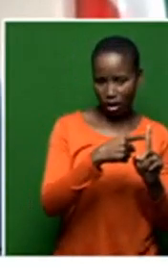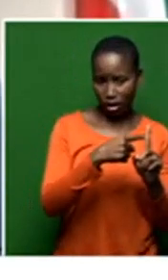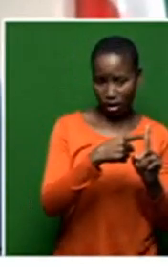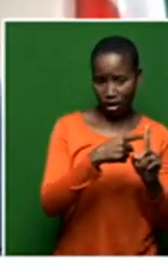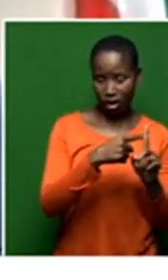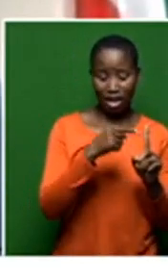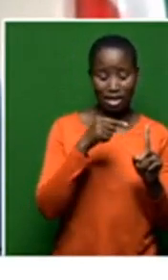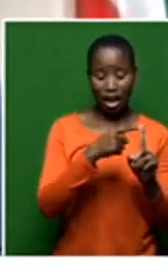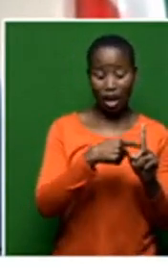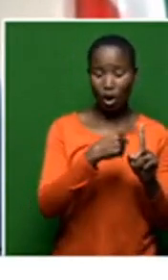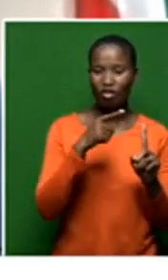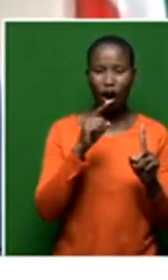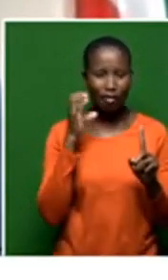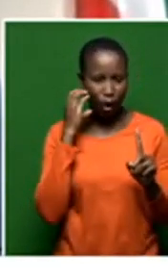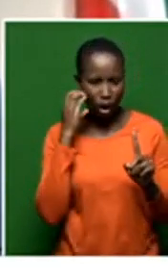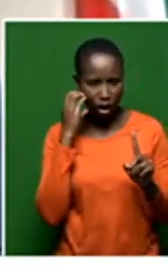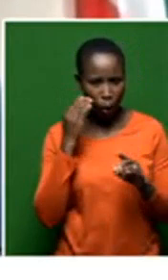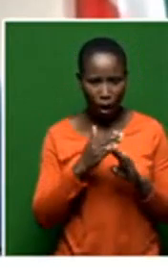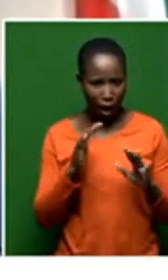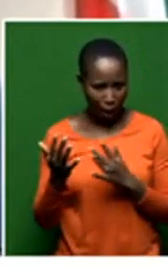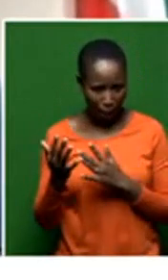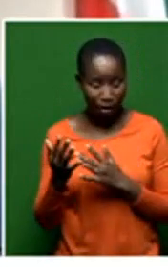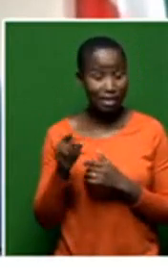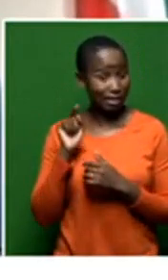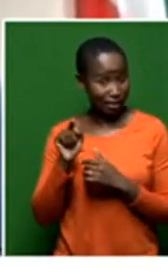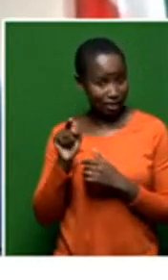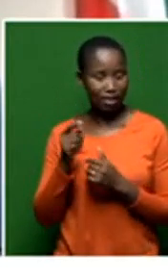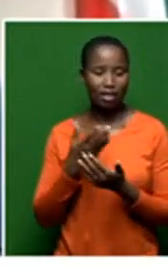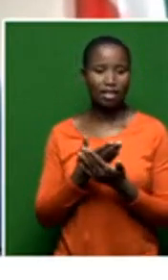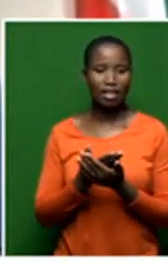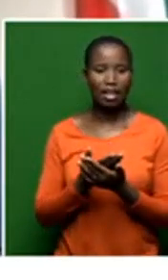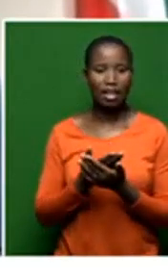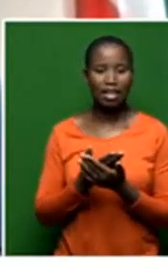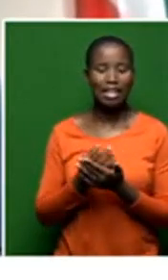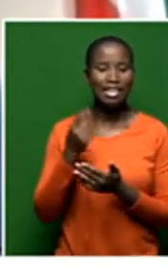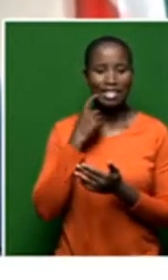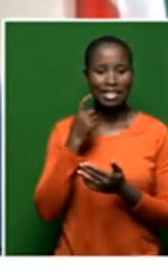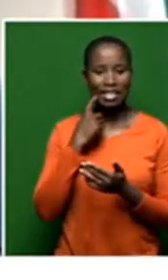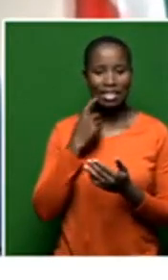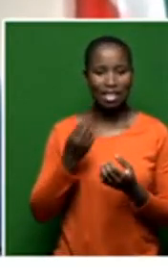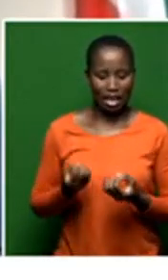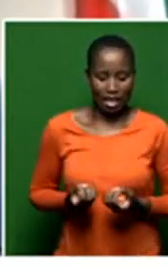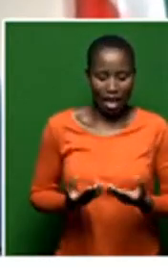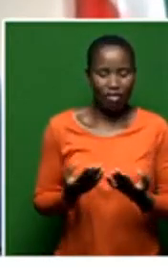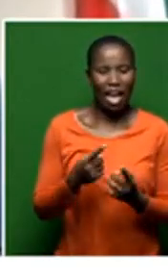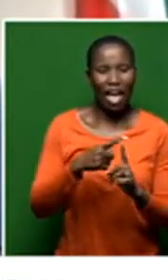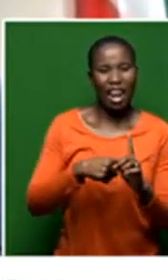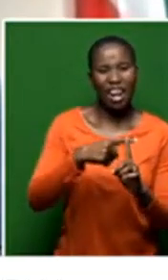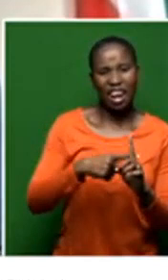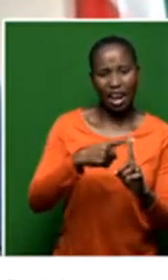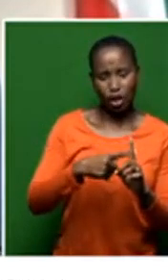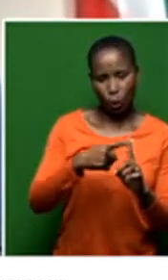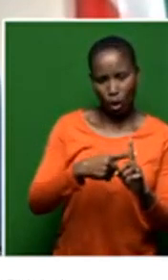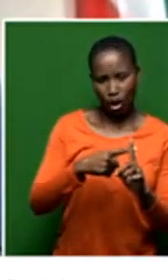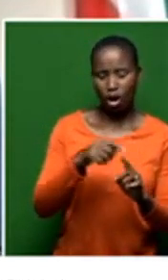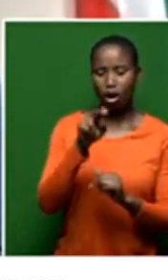which mobile network operators are able to, provide network services and